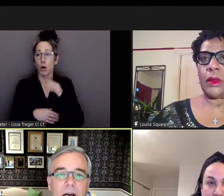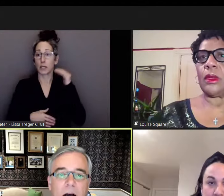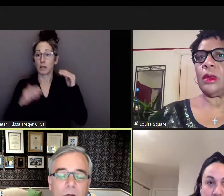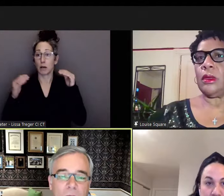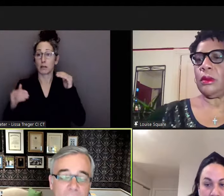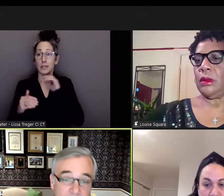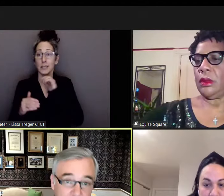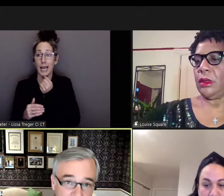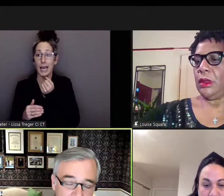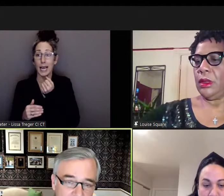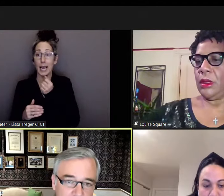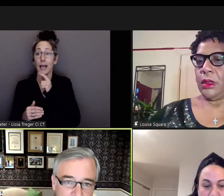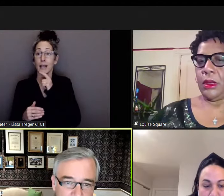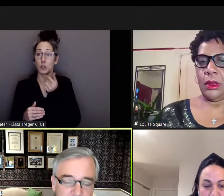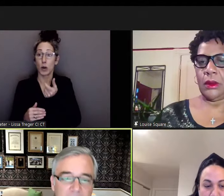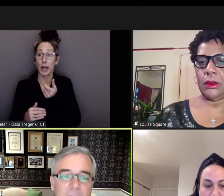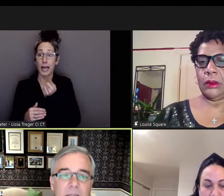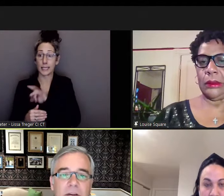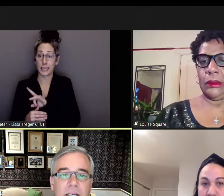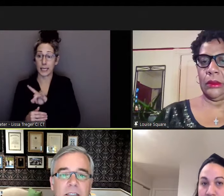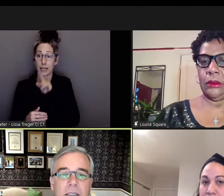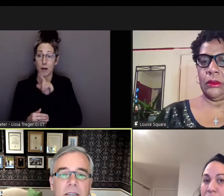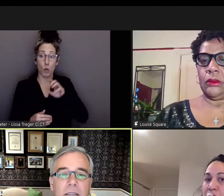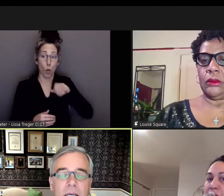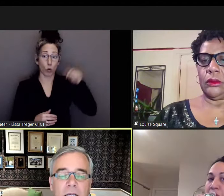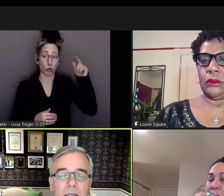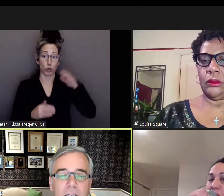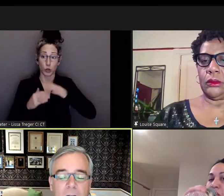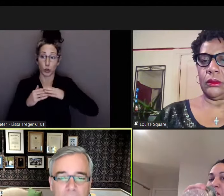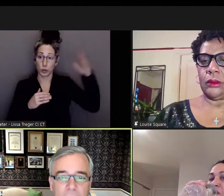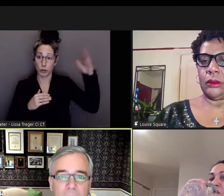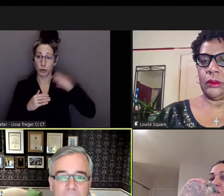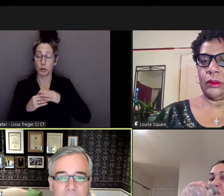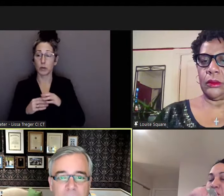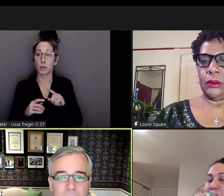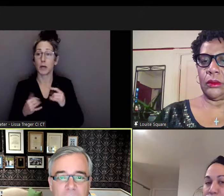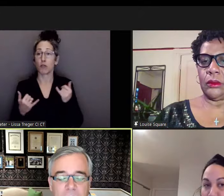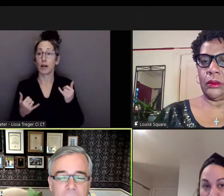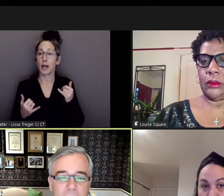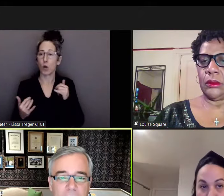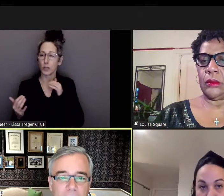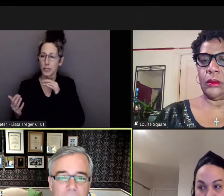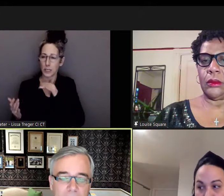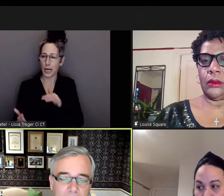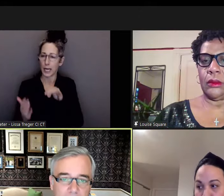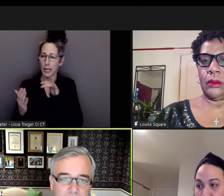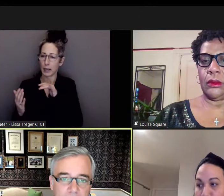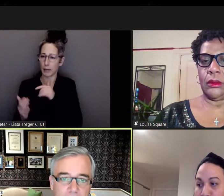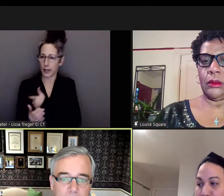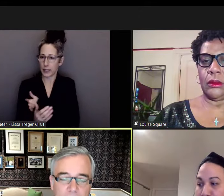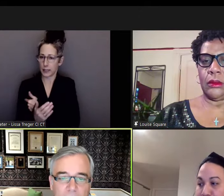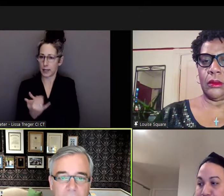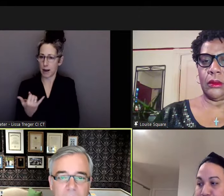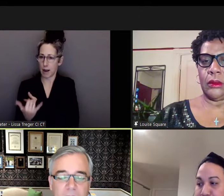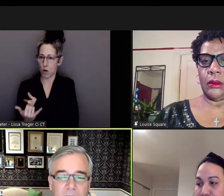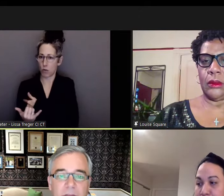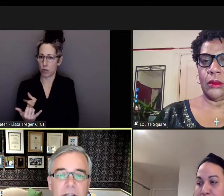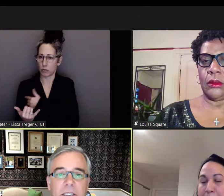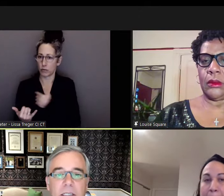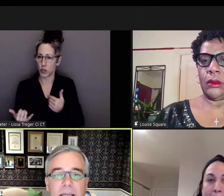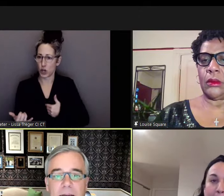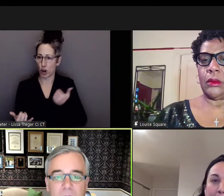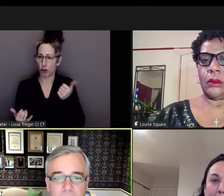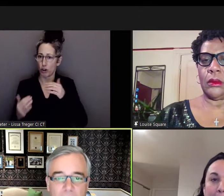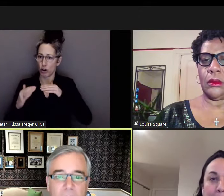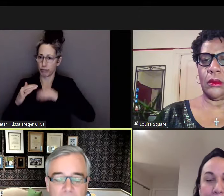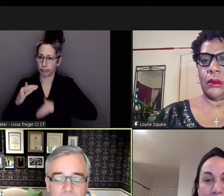older. As I mentioned in the slides, we are studying the vaccine in younger populations to provide safety and